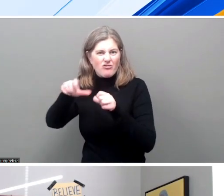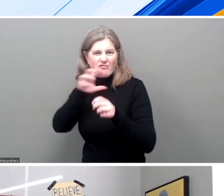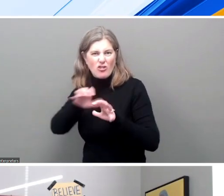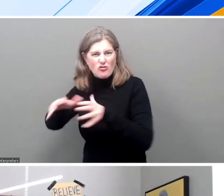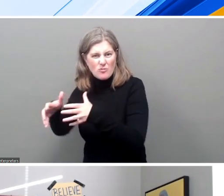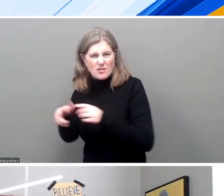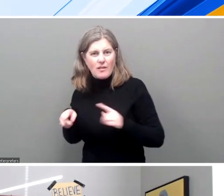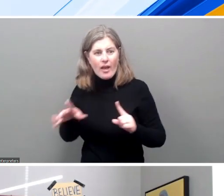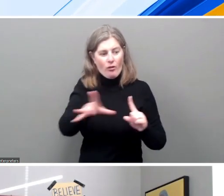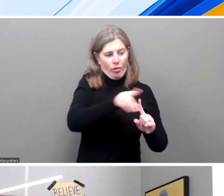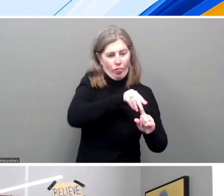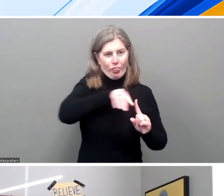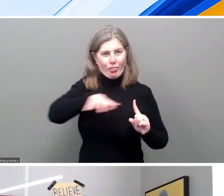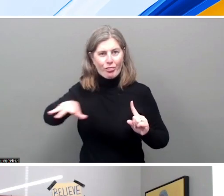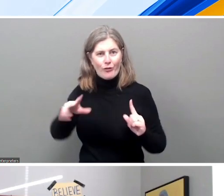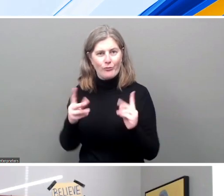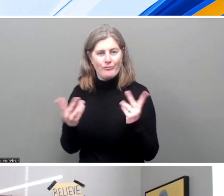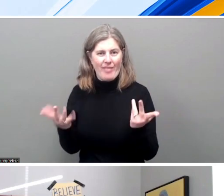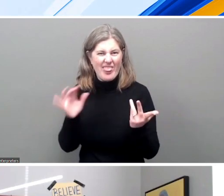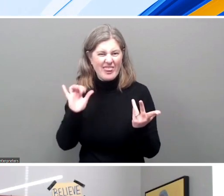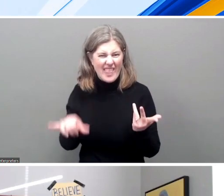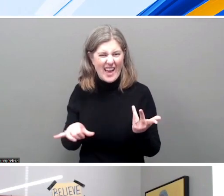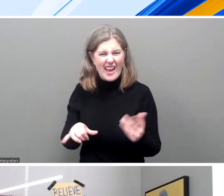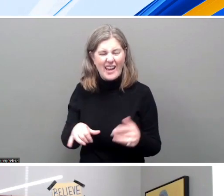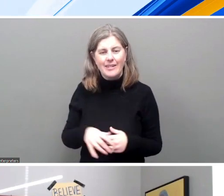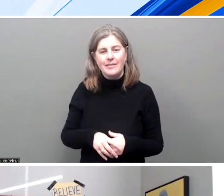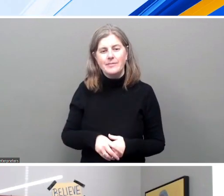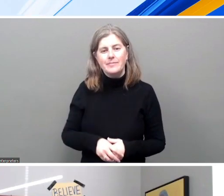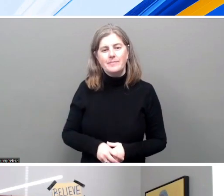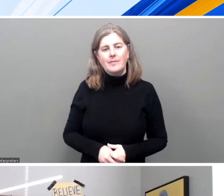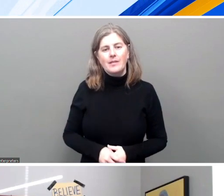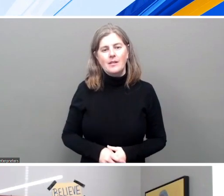So I think that